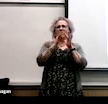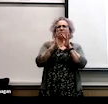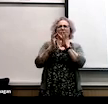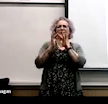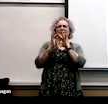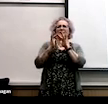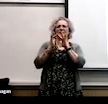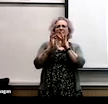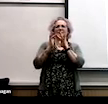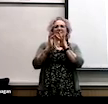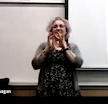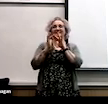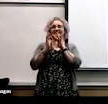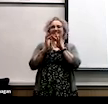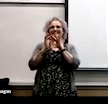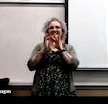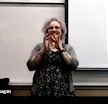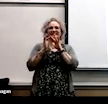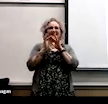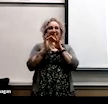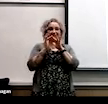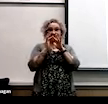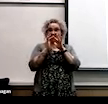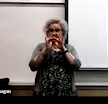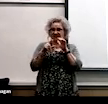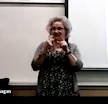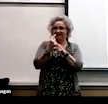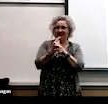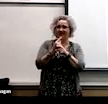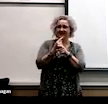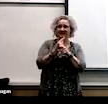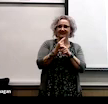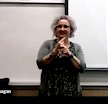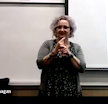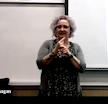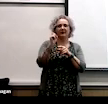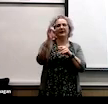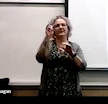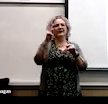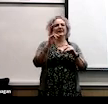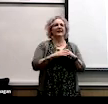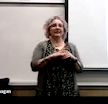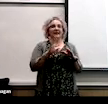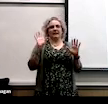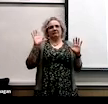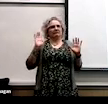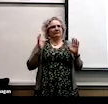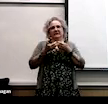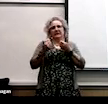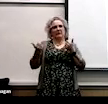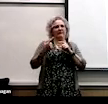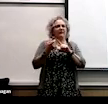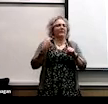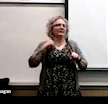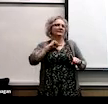Something like that. Okay, yeah. So that's totally outside of us. I've never worked with them directly. I've only